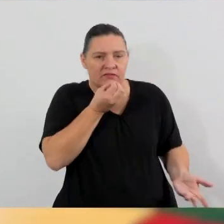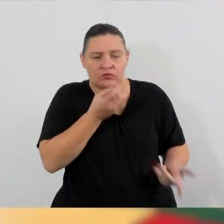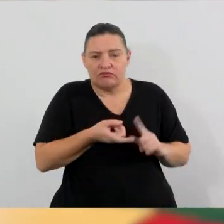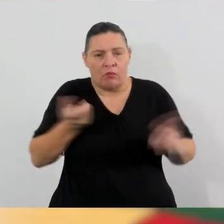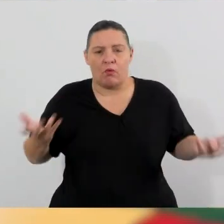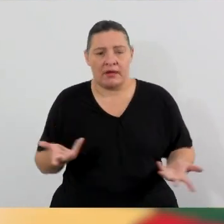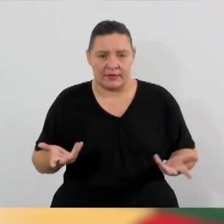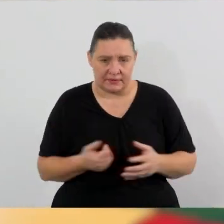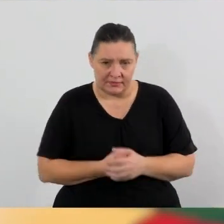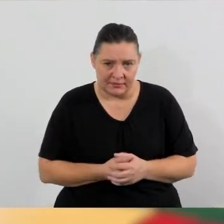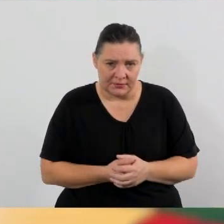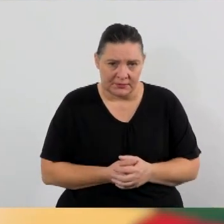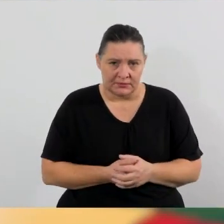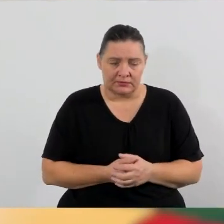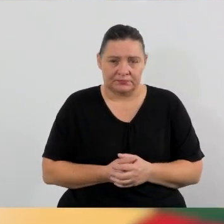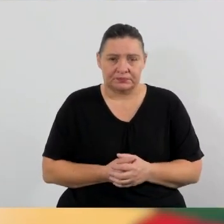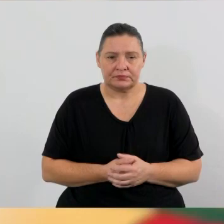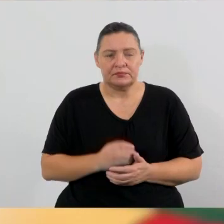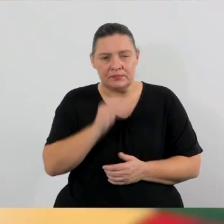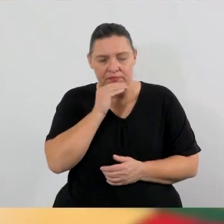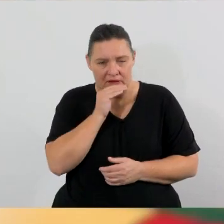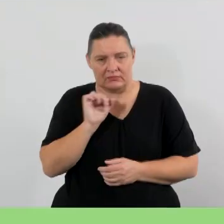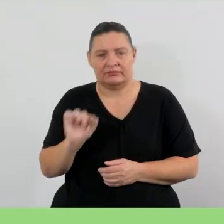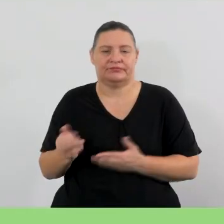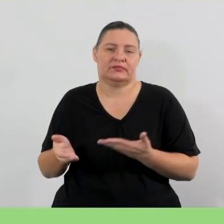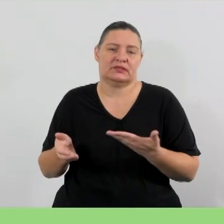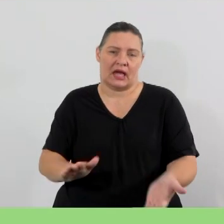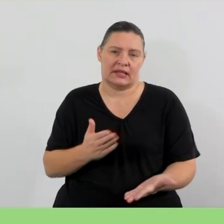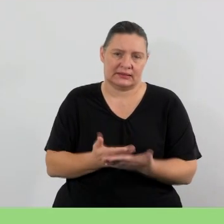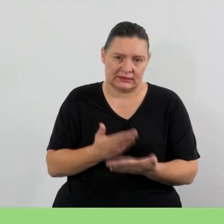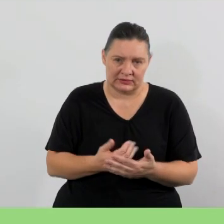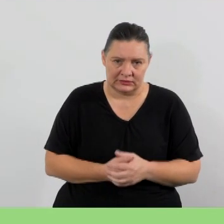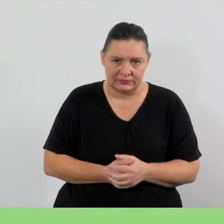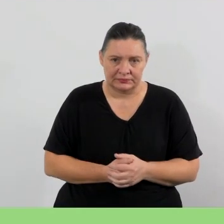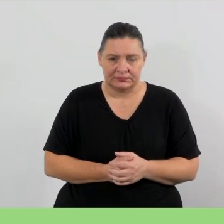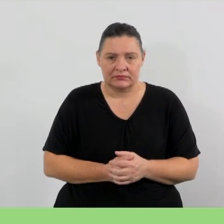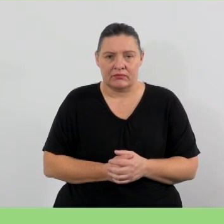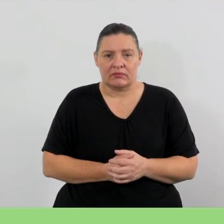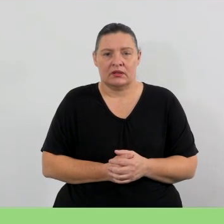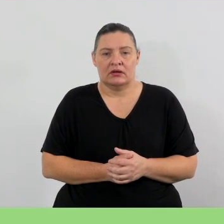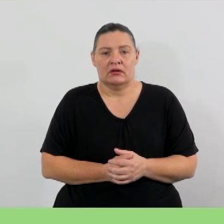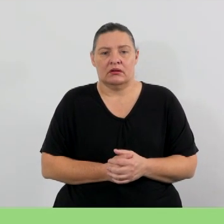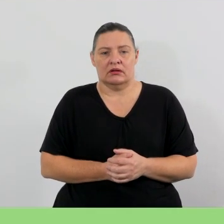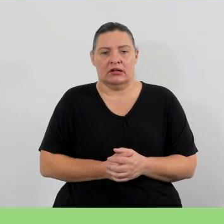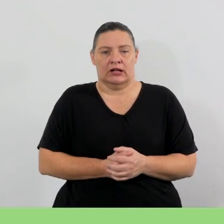they have no food to feed, and that could lead to their extinction